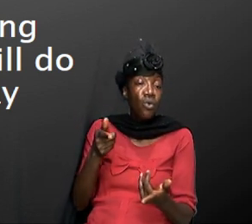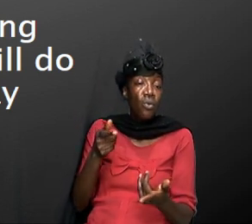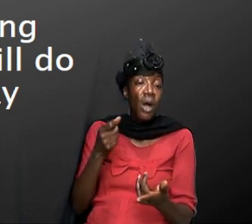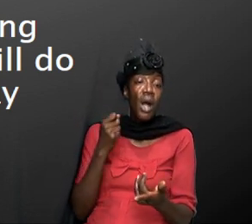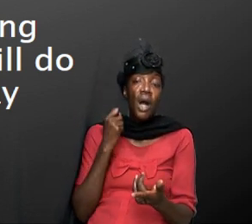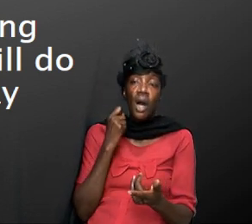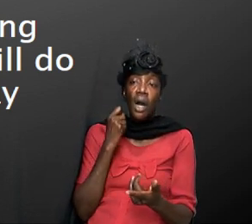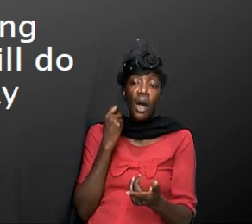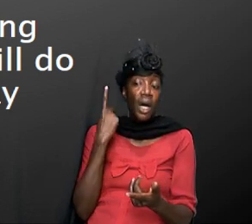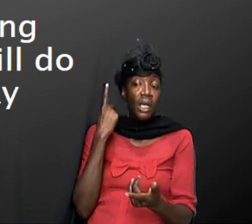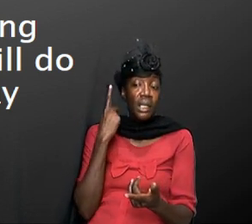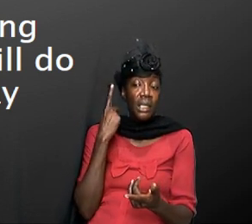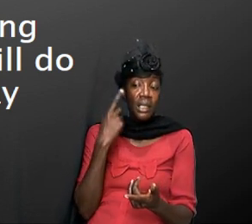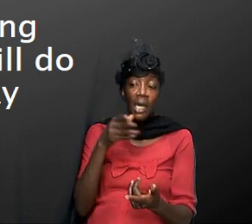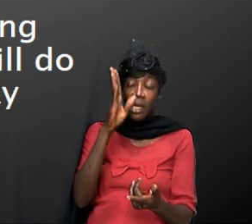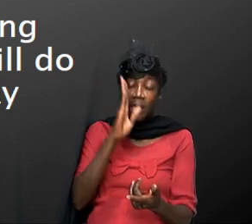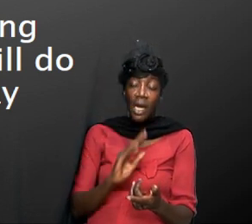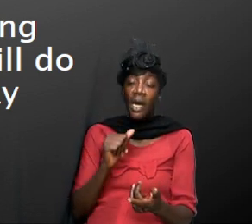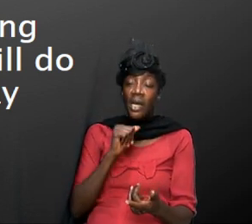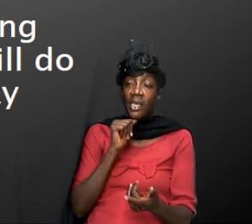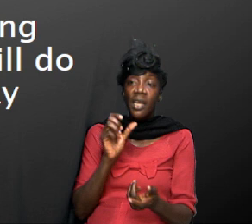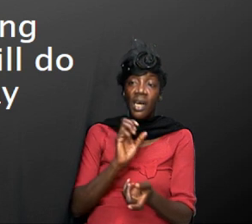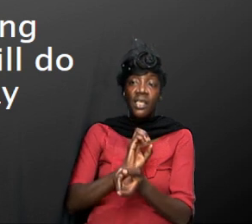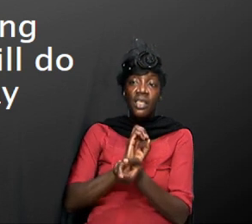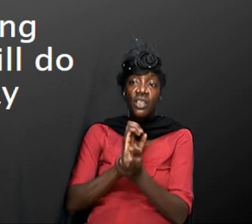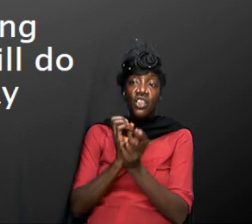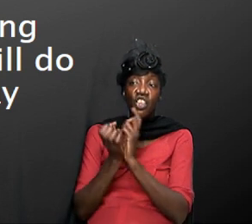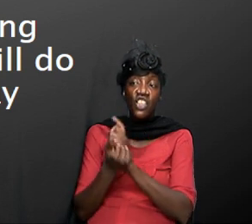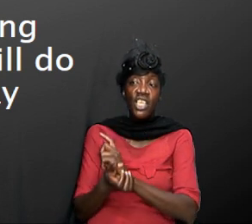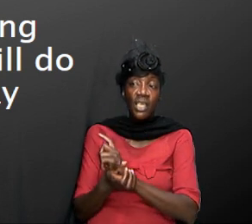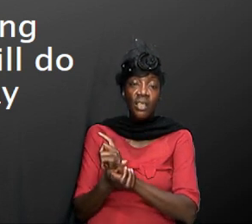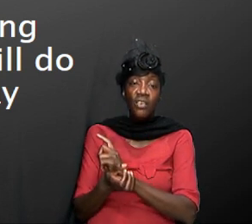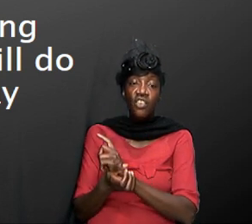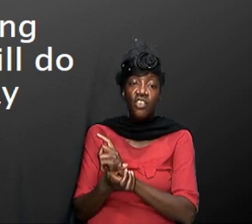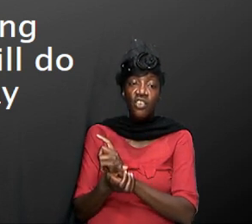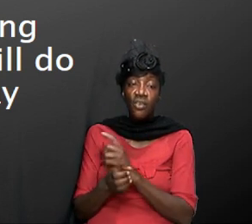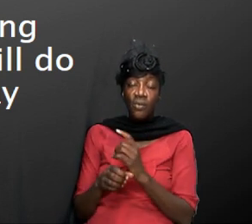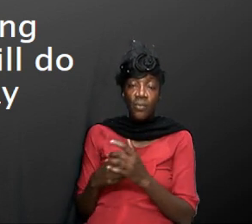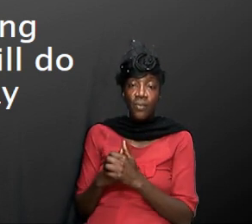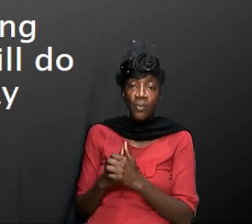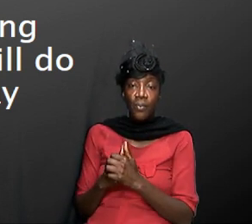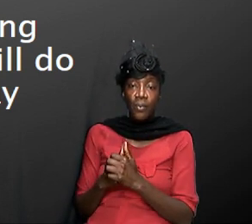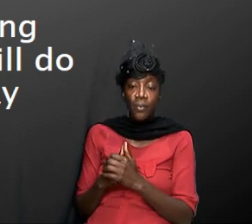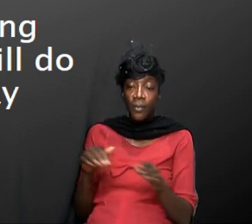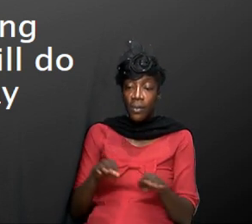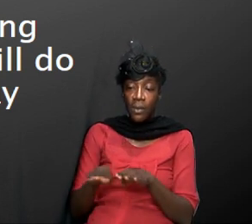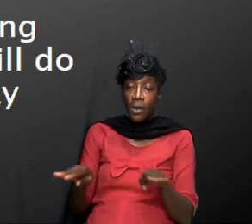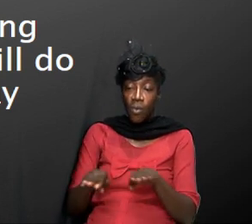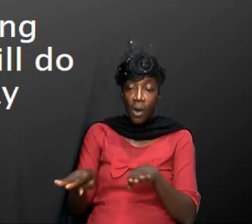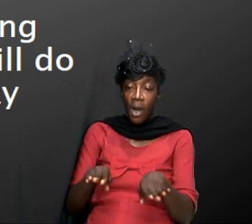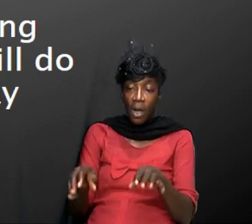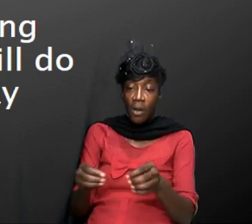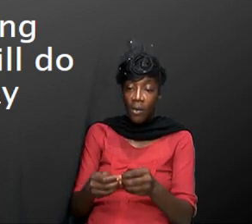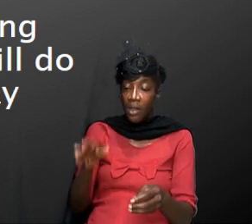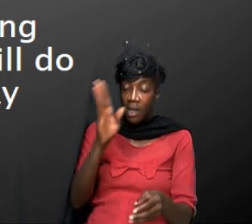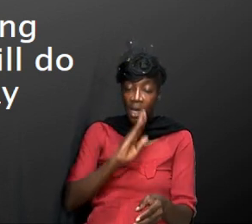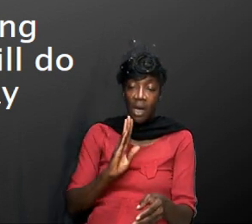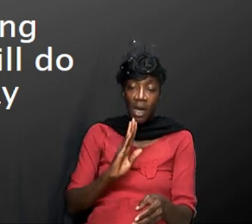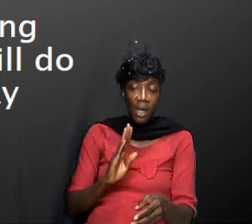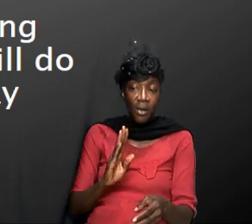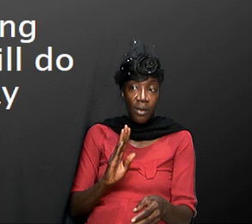that God is immutable. He does not change. If we walk according to his will, you will